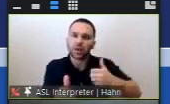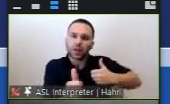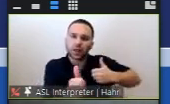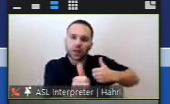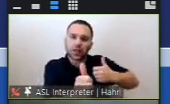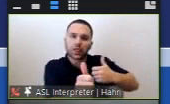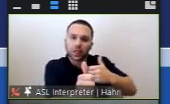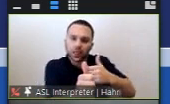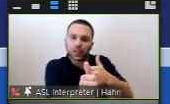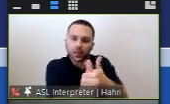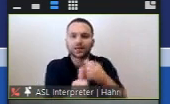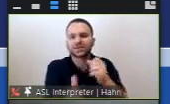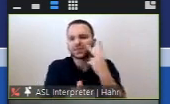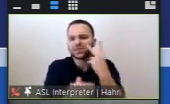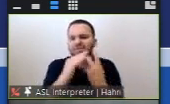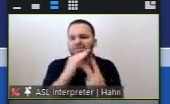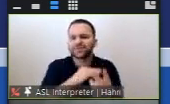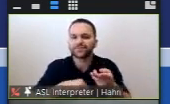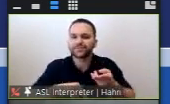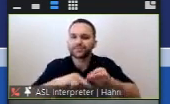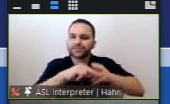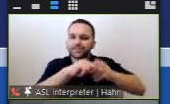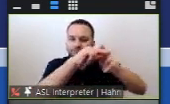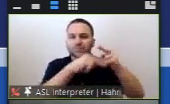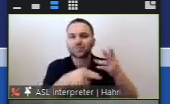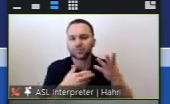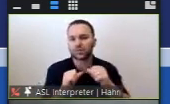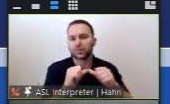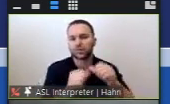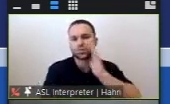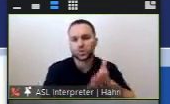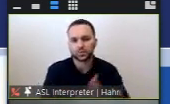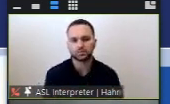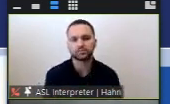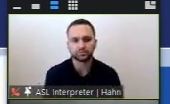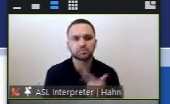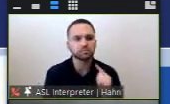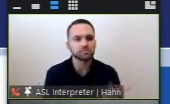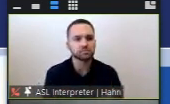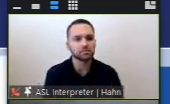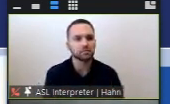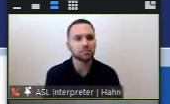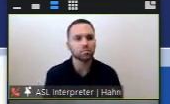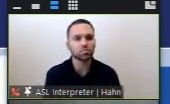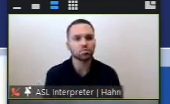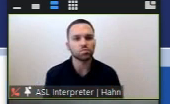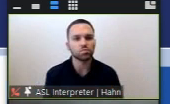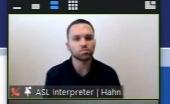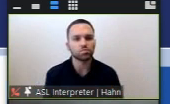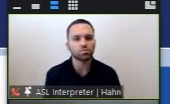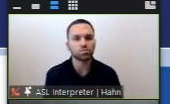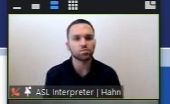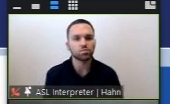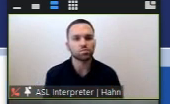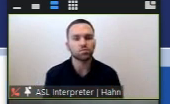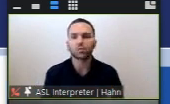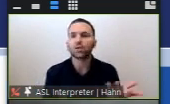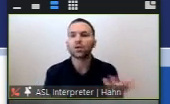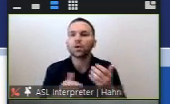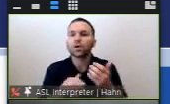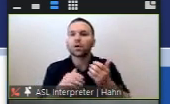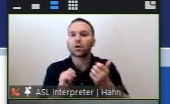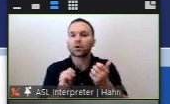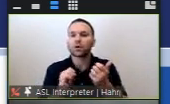steady increase to continue as we move forward. Next slide, please. So how are we in terms of